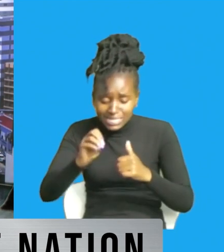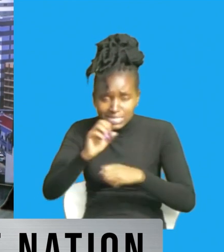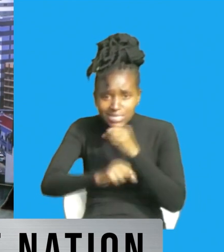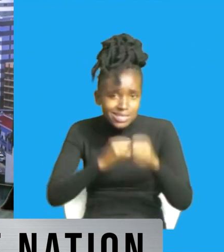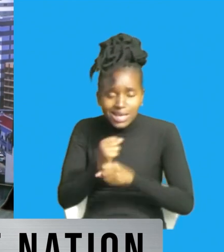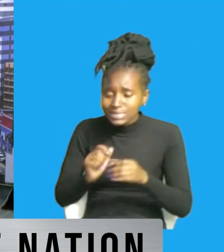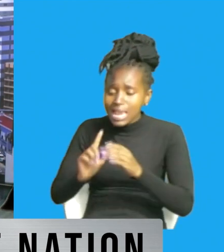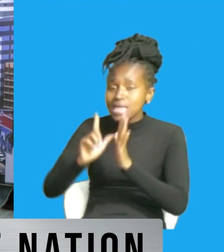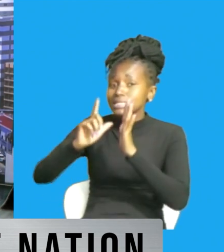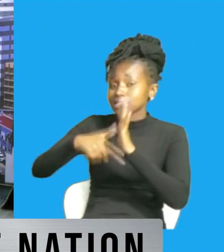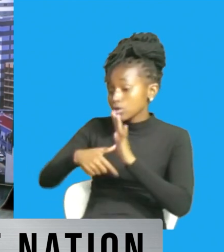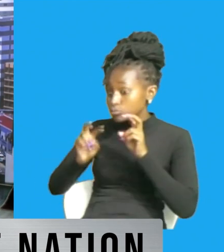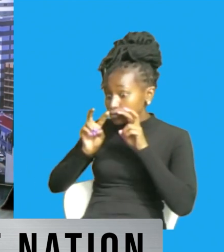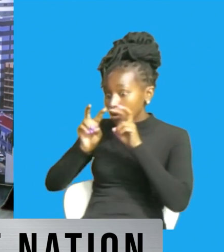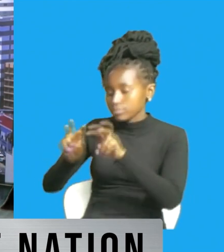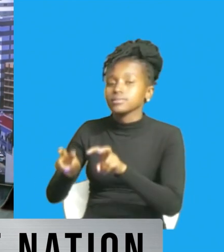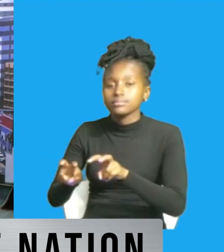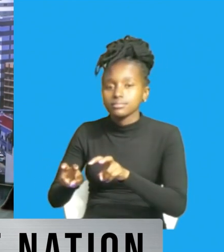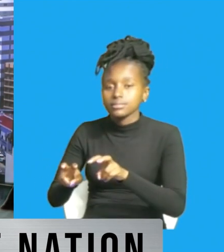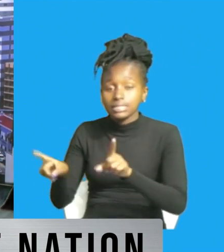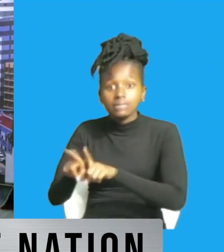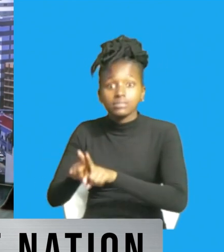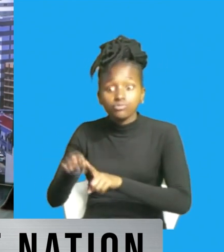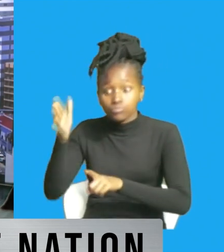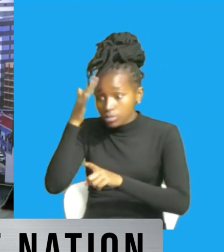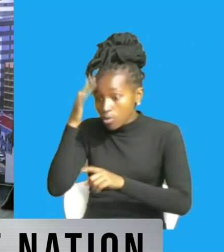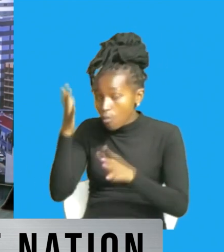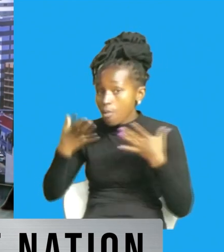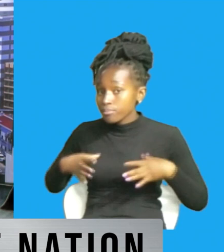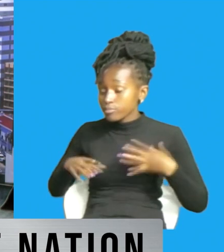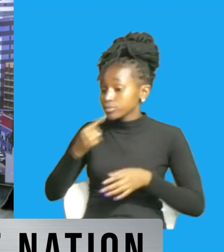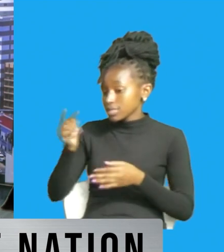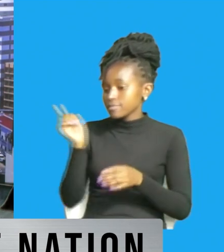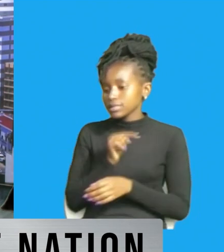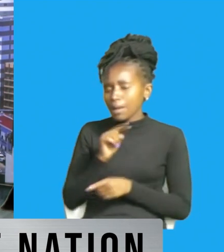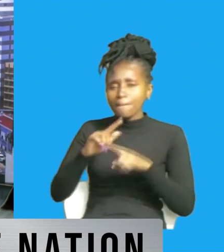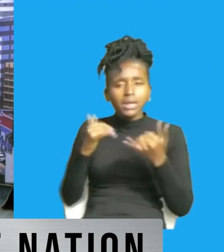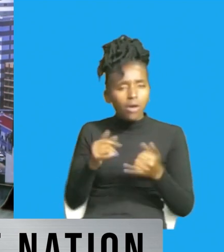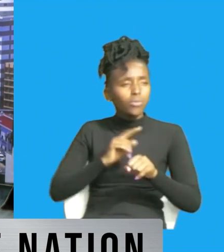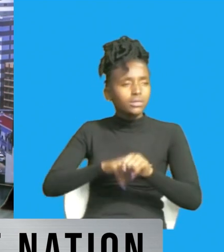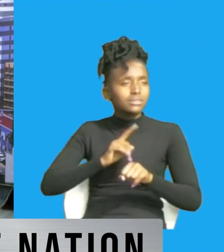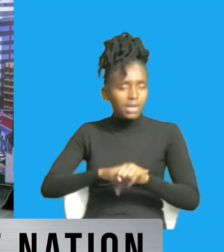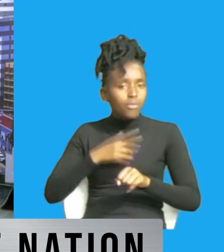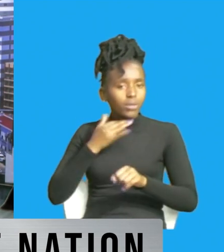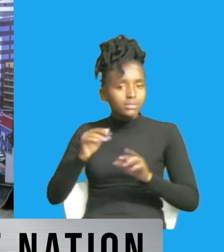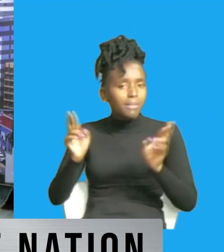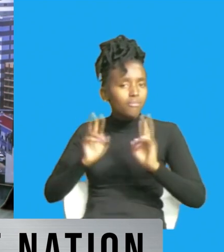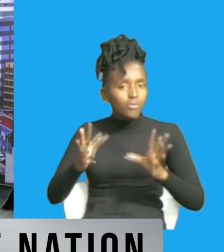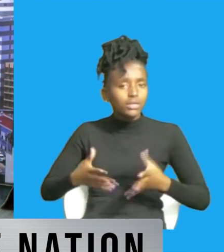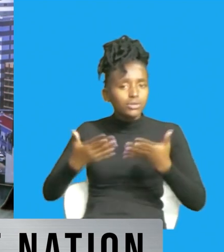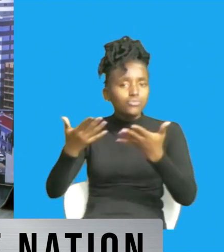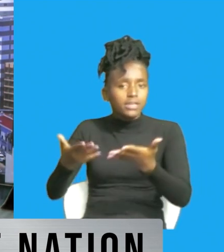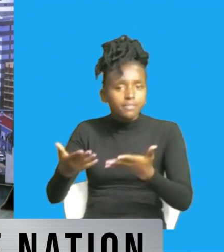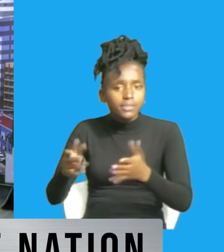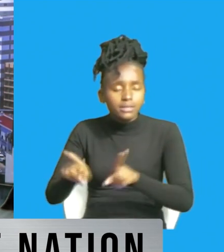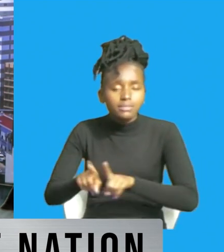itakuwa imewekwa pale. Lakini ukizuia hii kitu ikuje kwa bunge, what is your intentions? What are you basically planning to do? Why